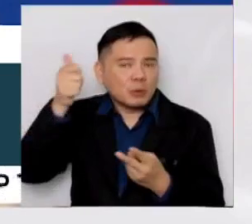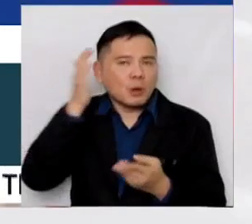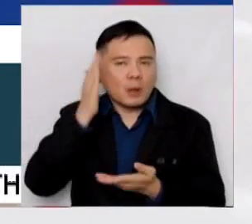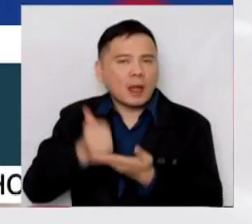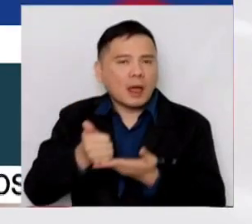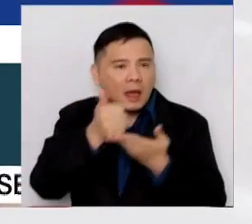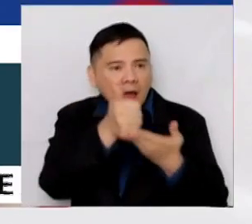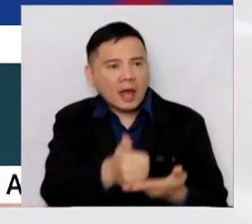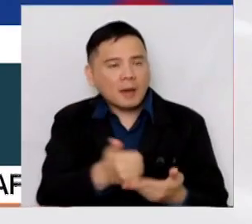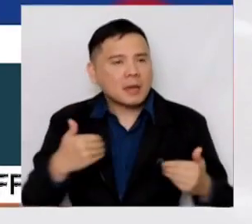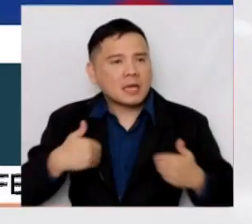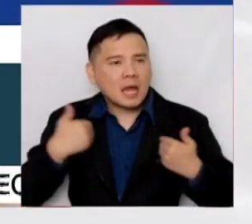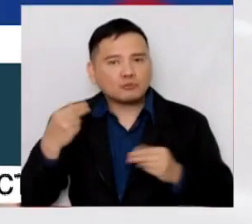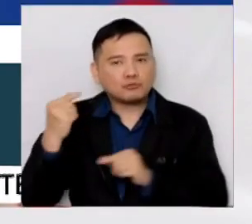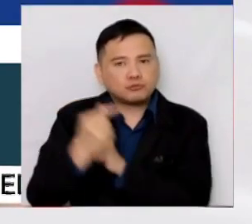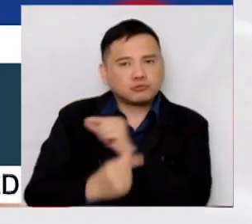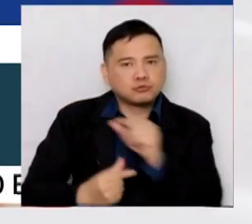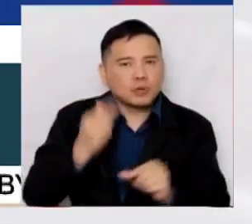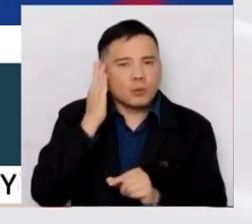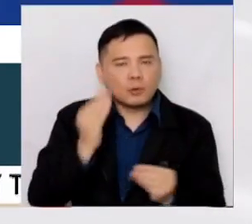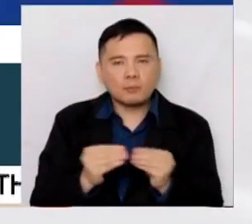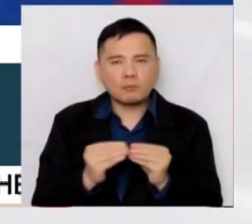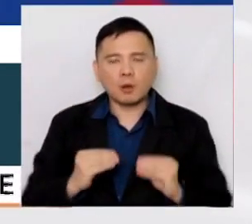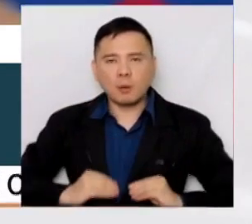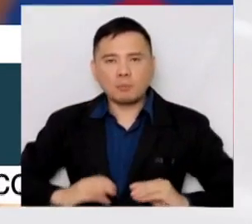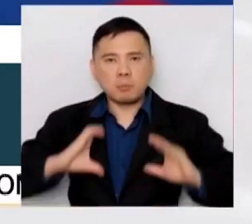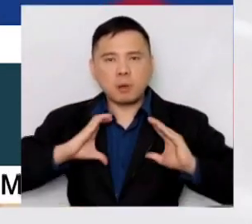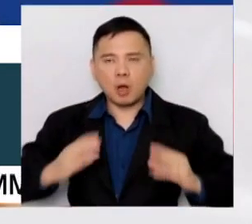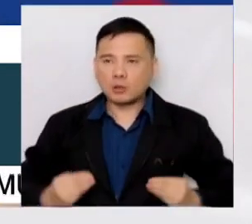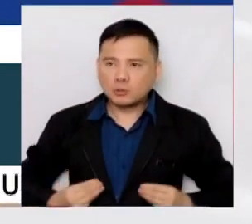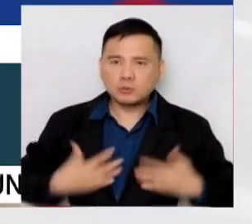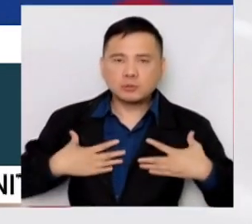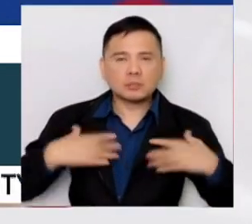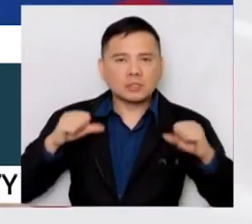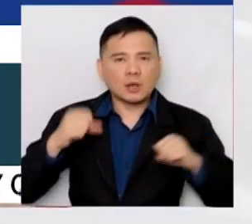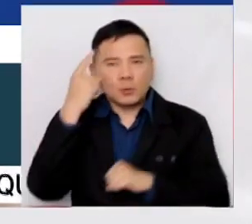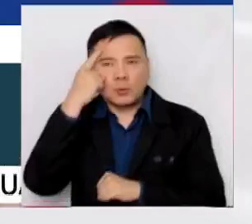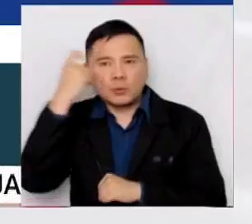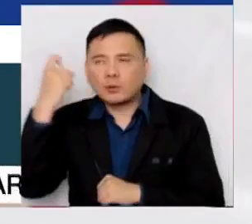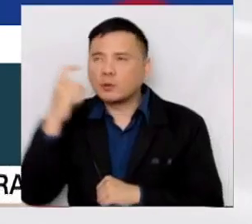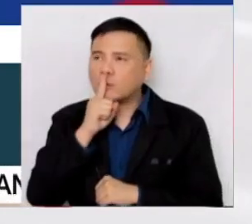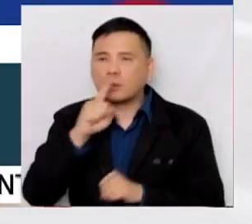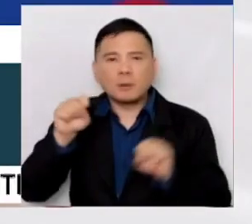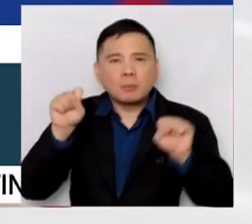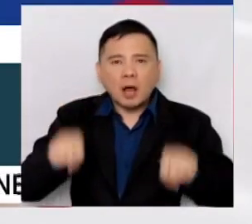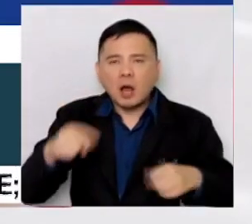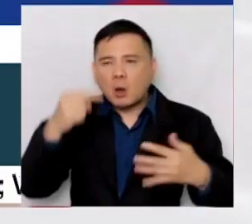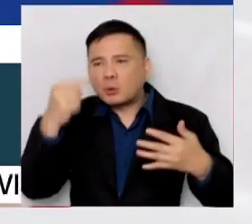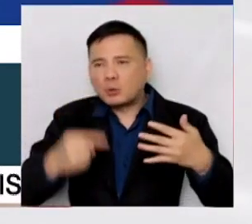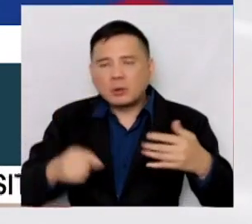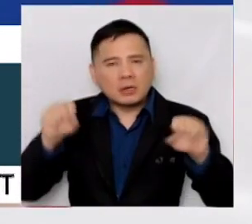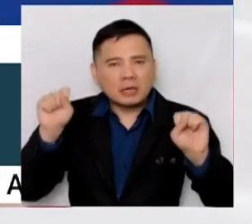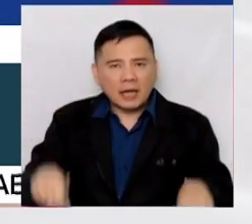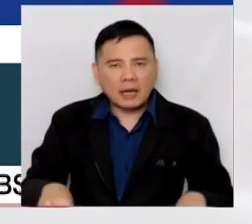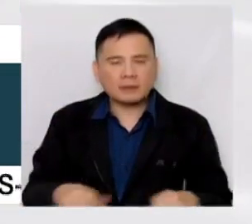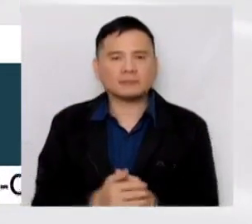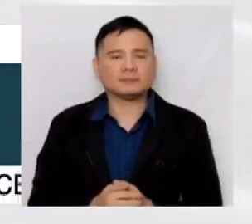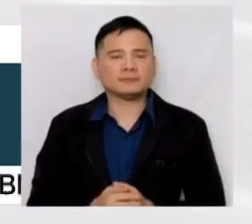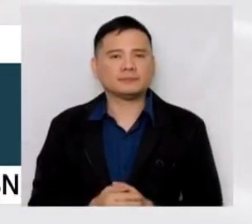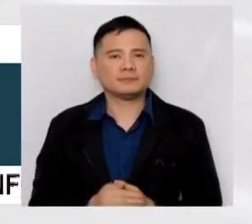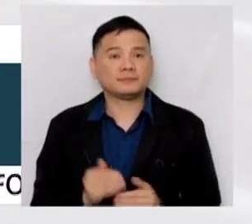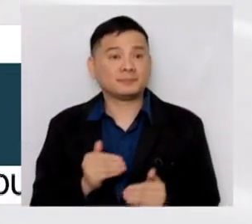younger generation to be inspired so that they can dream that things are possible and things can be done. Next